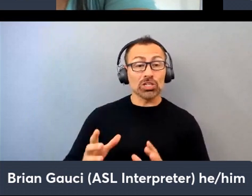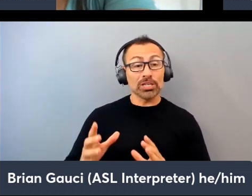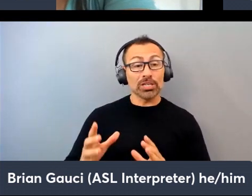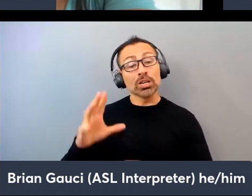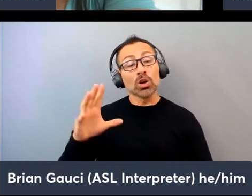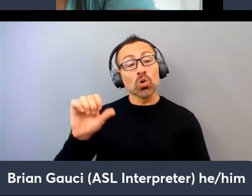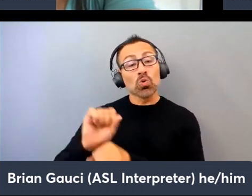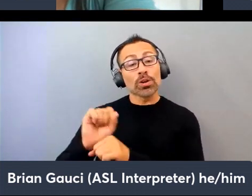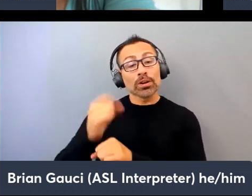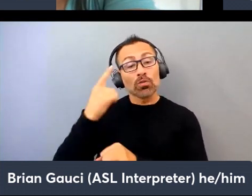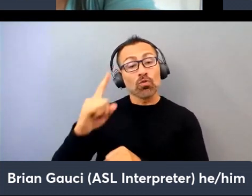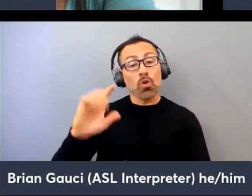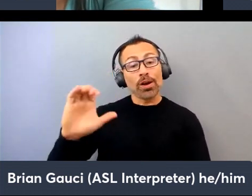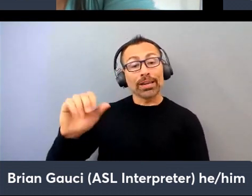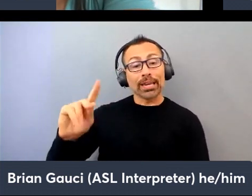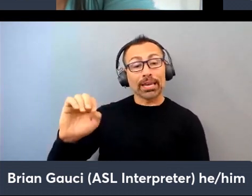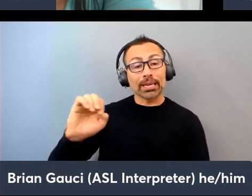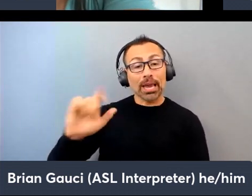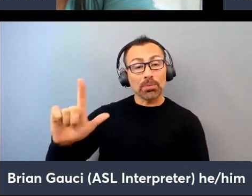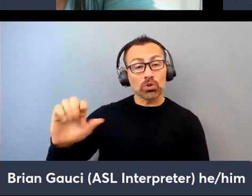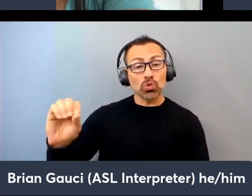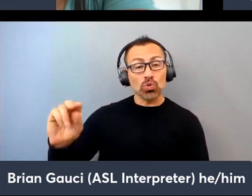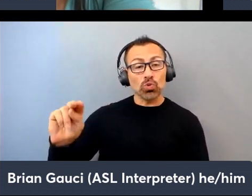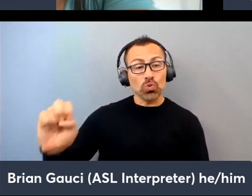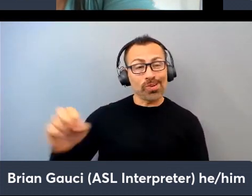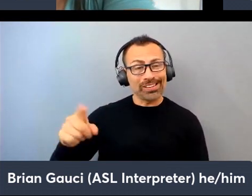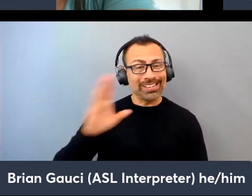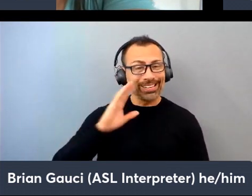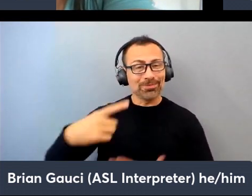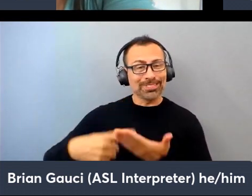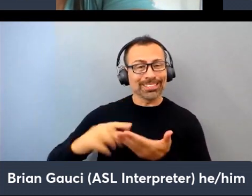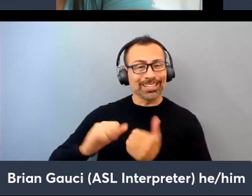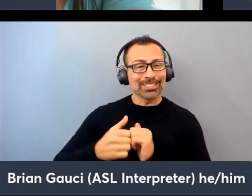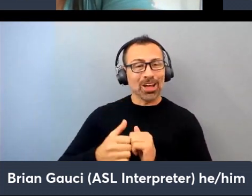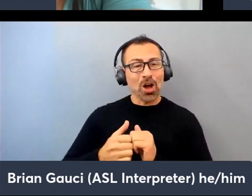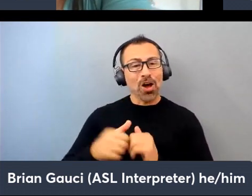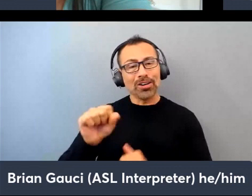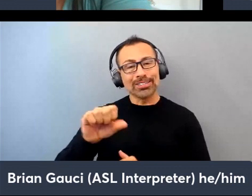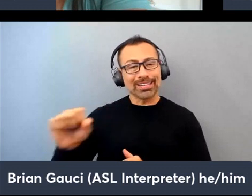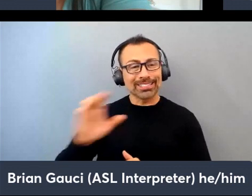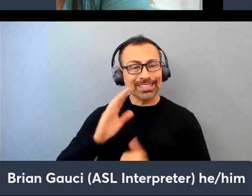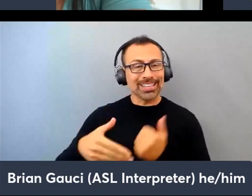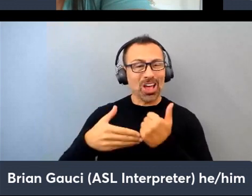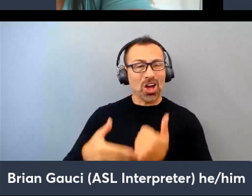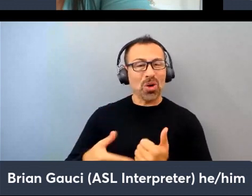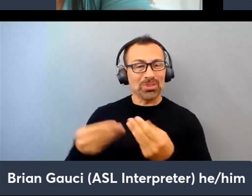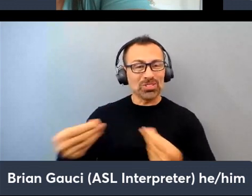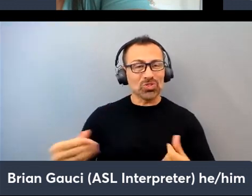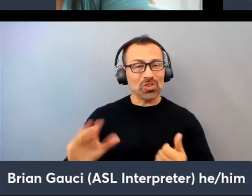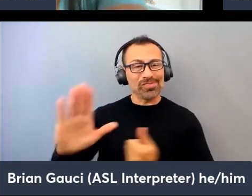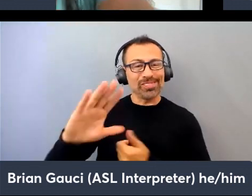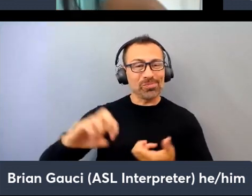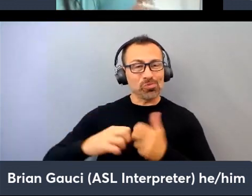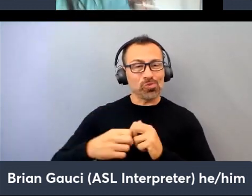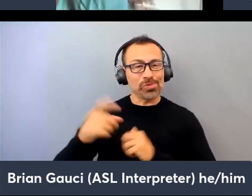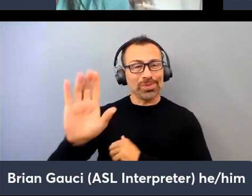about how StackSets is helping to solve Capital One's problem and some of the use cases.